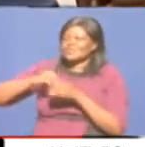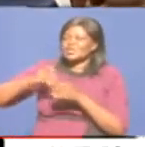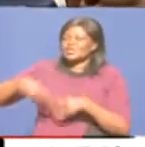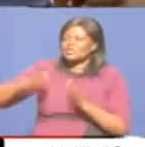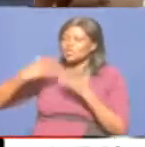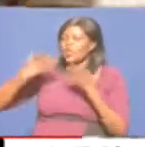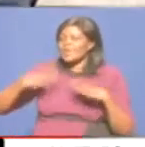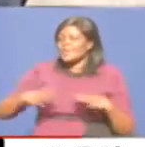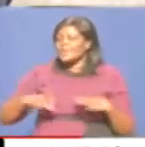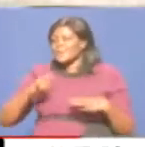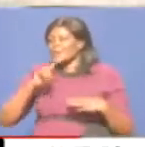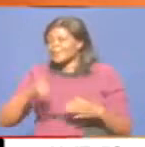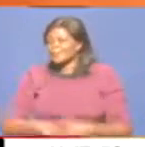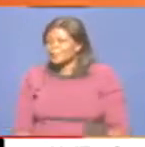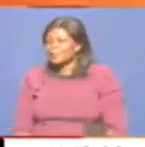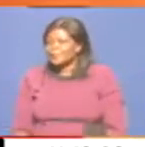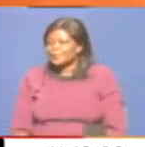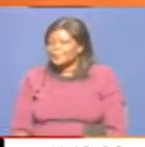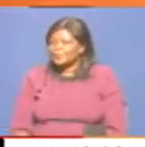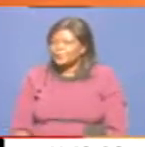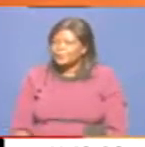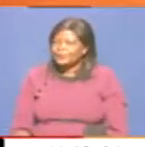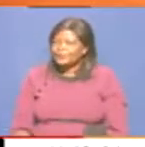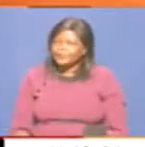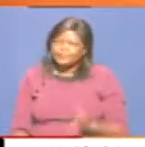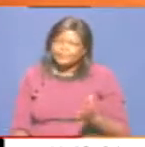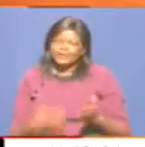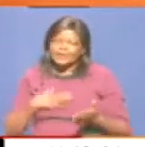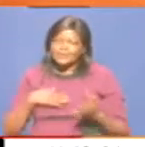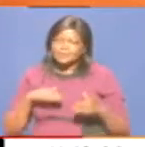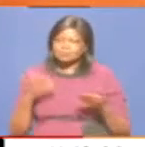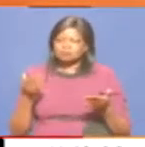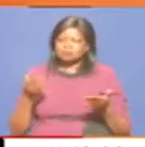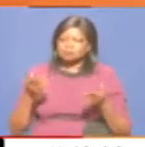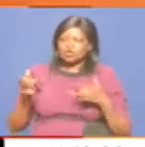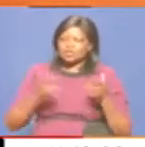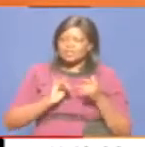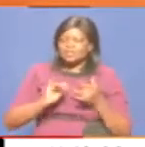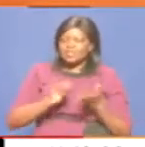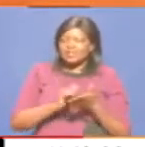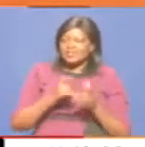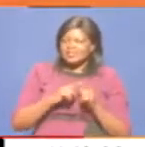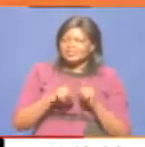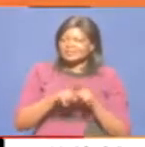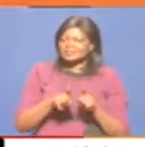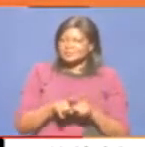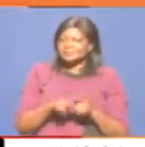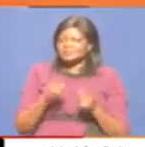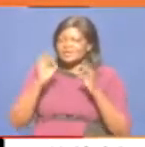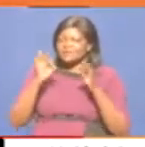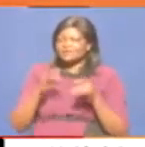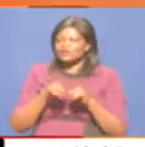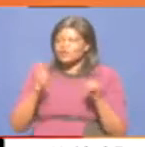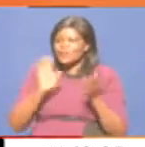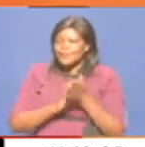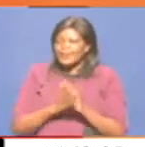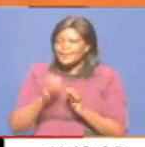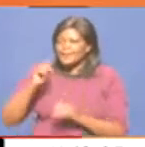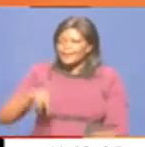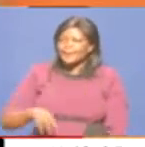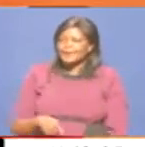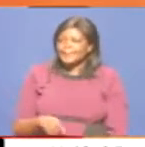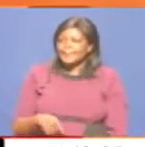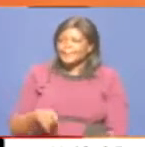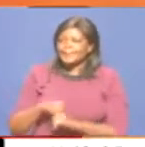beings? Okay. Let's jump. Yeah. Kindly weigh in on that. Yeah. And still on the same, if at all you become an MP, you join